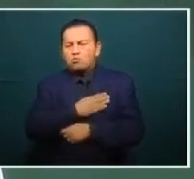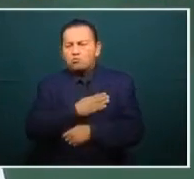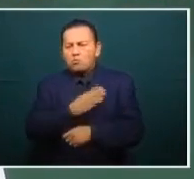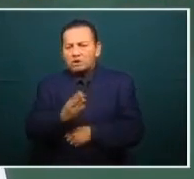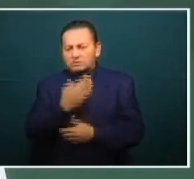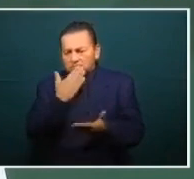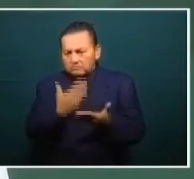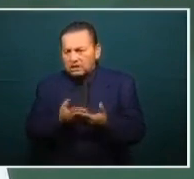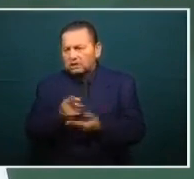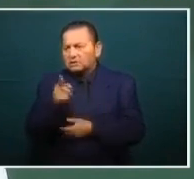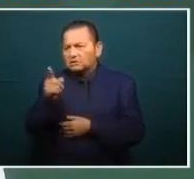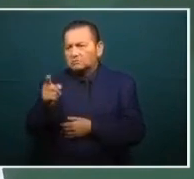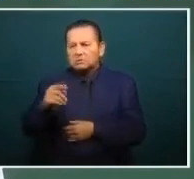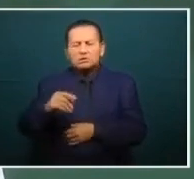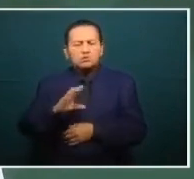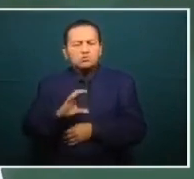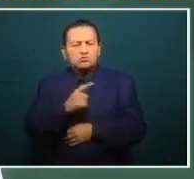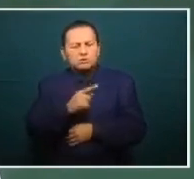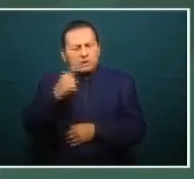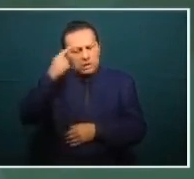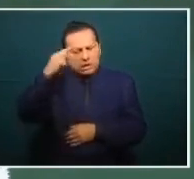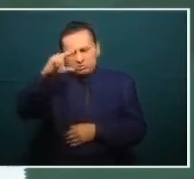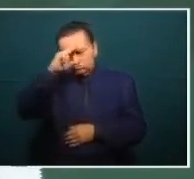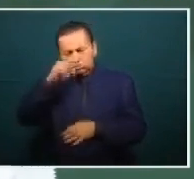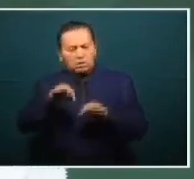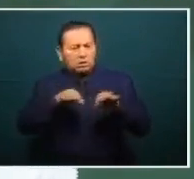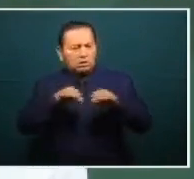because Cuitla Garcia is a good governor.